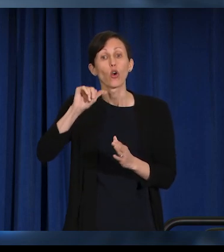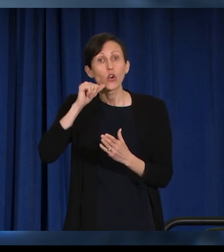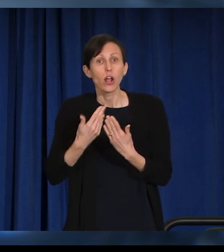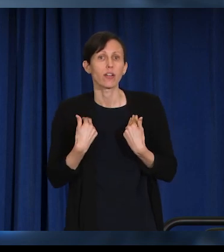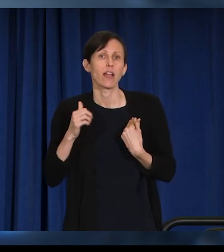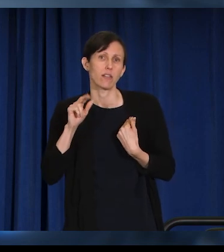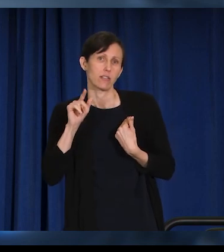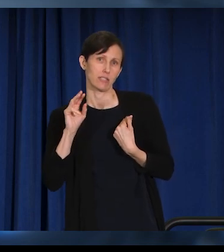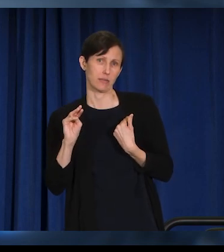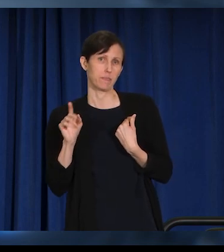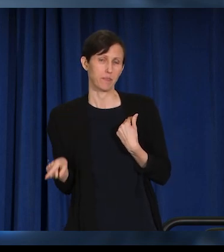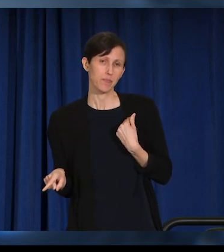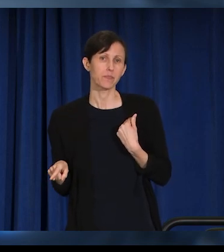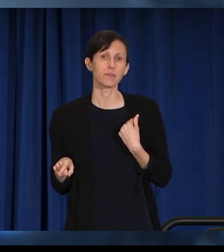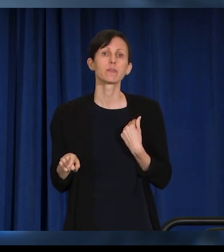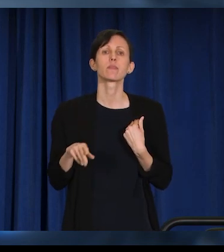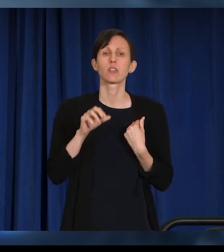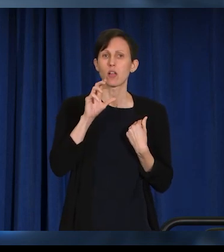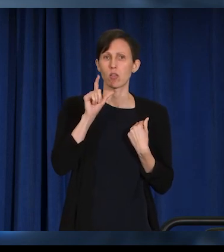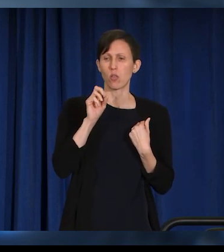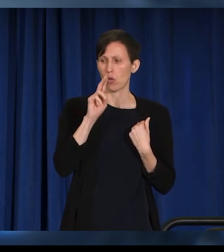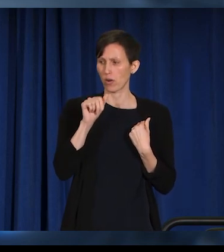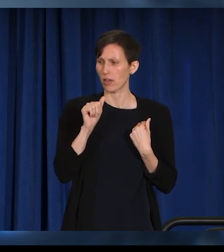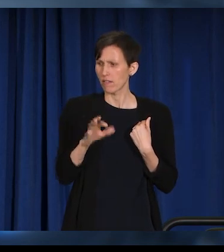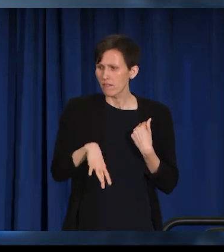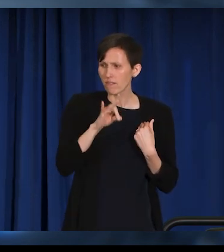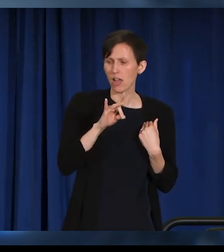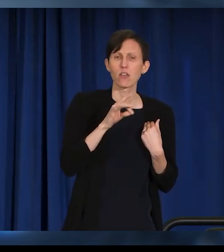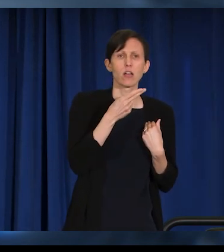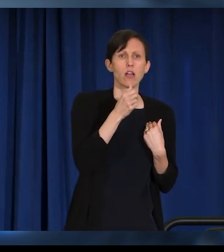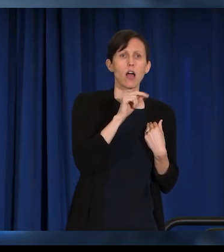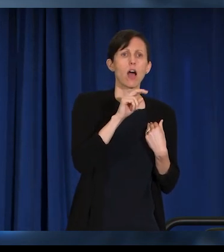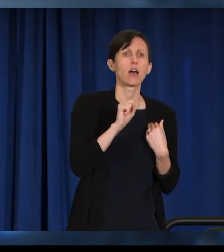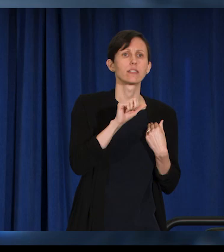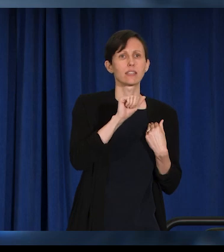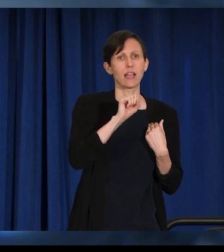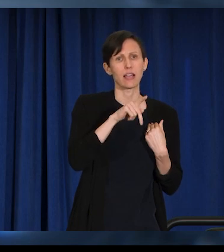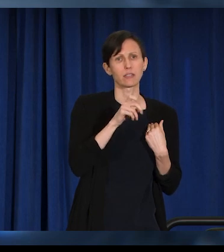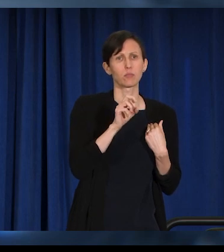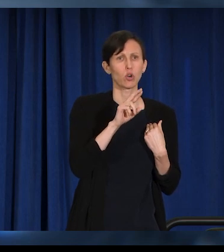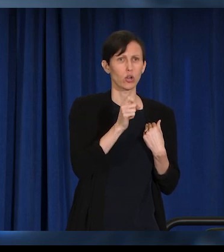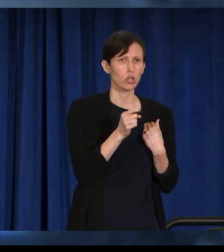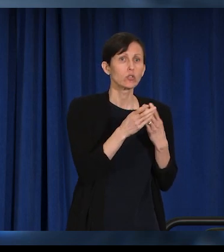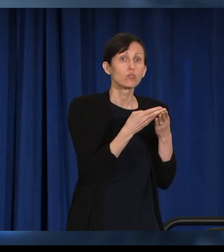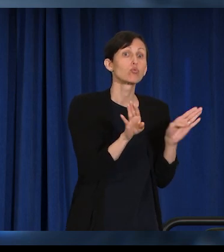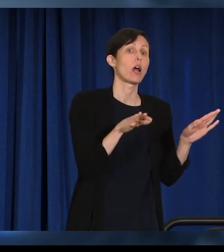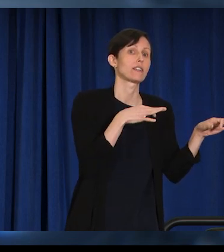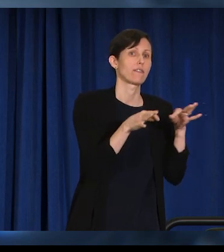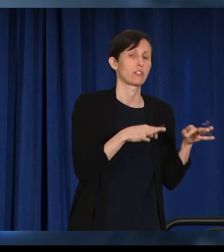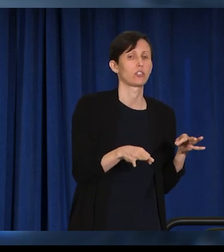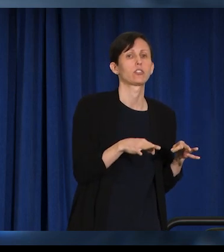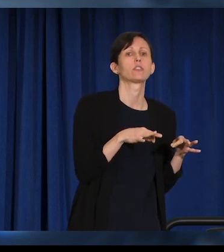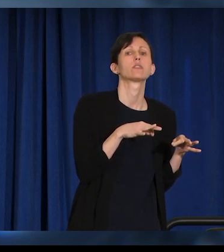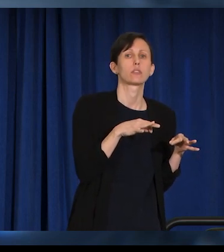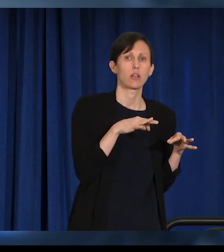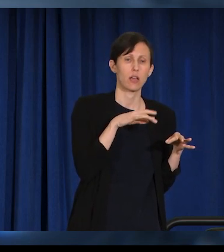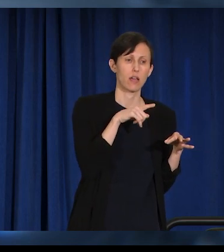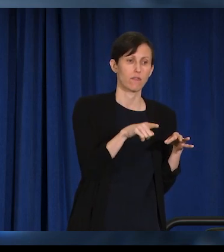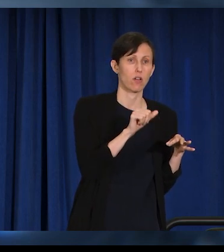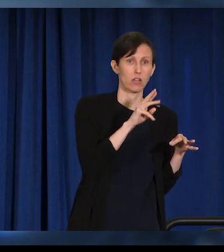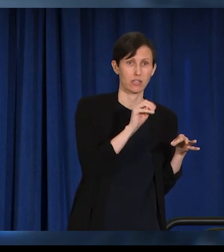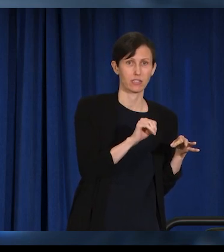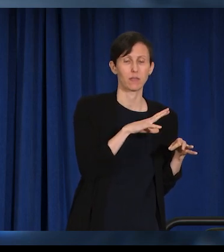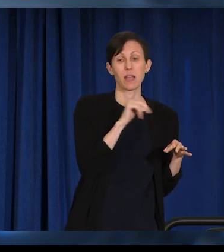autism. She rediscovered Hans Asperger's broader definition of autism and introduced Asperger's syndrome